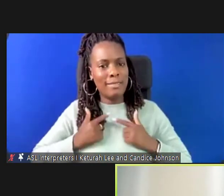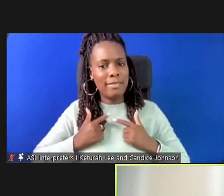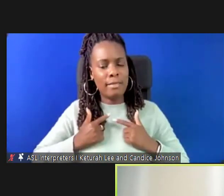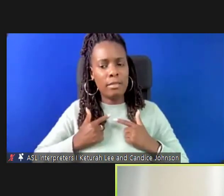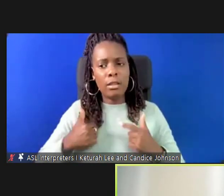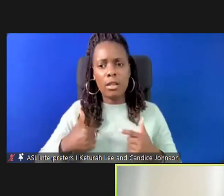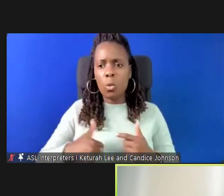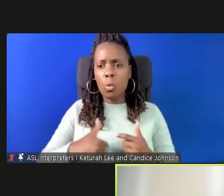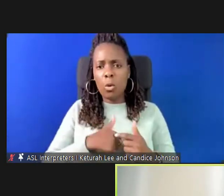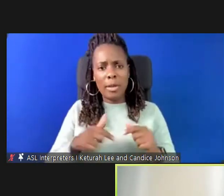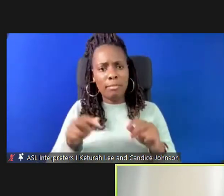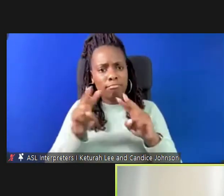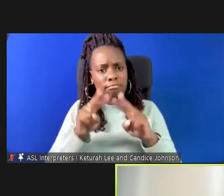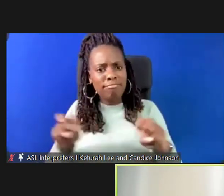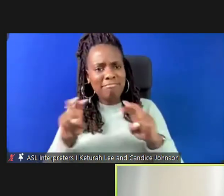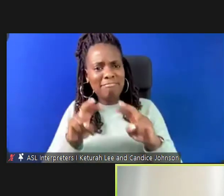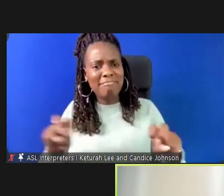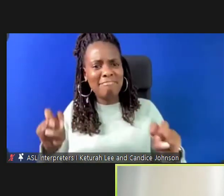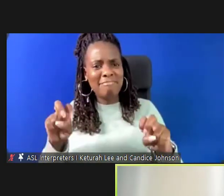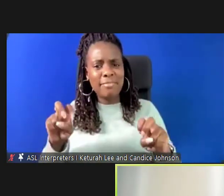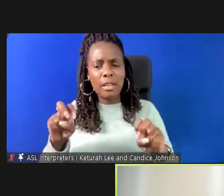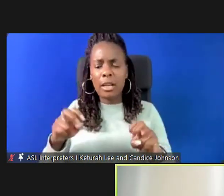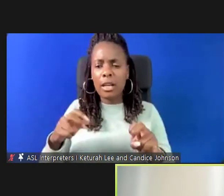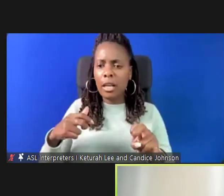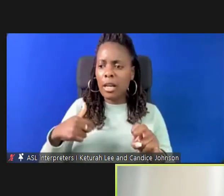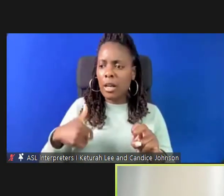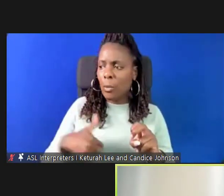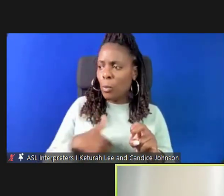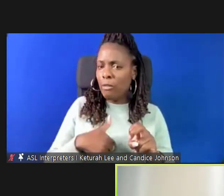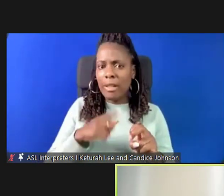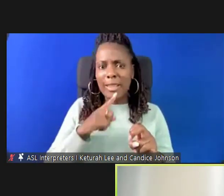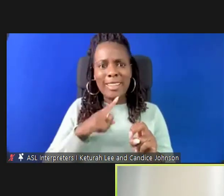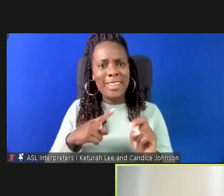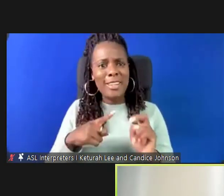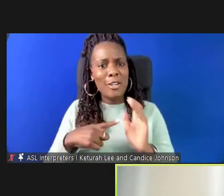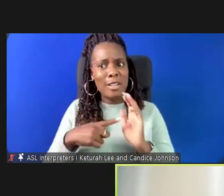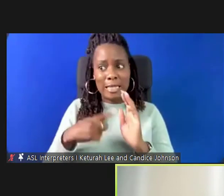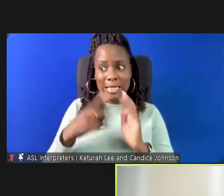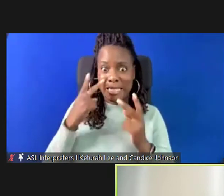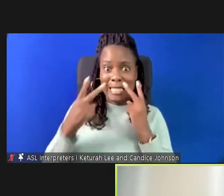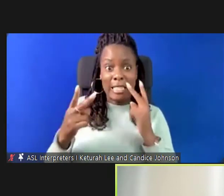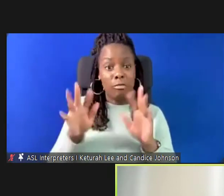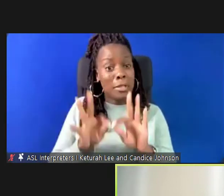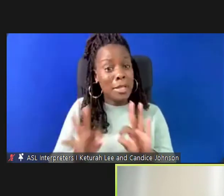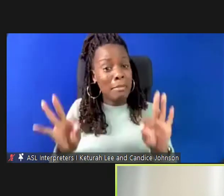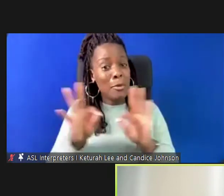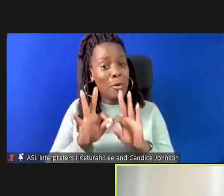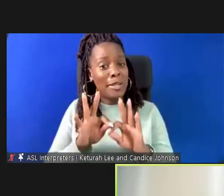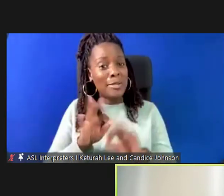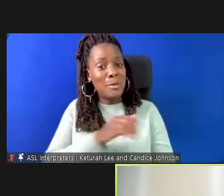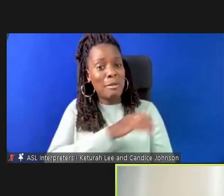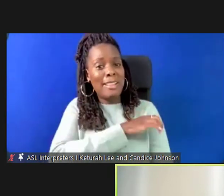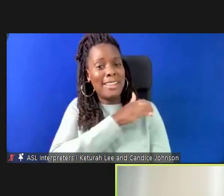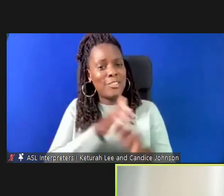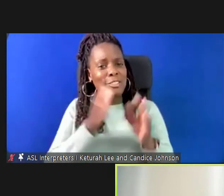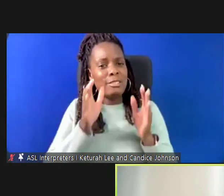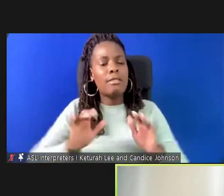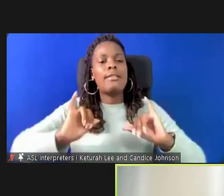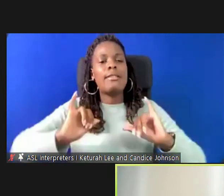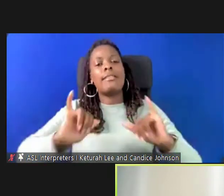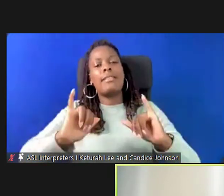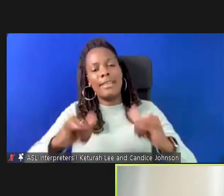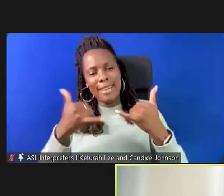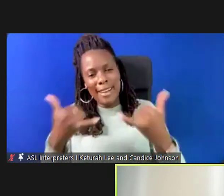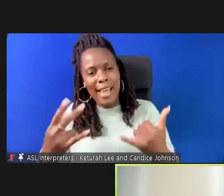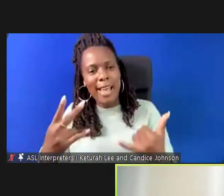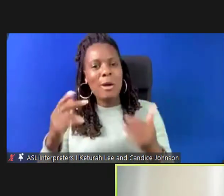this work and we actually demonstrate its relevance to clinicians, then I think it will seem more natural to say, in